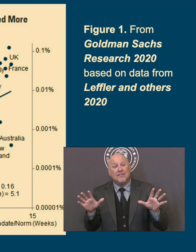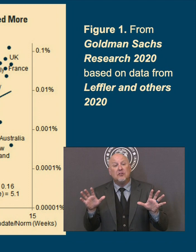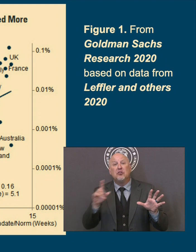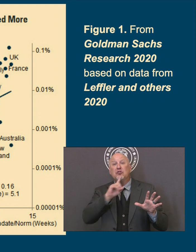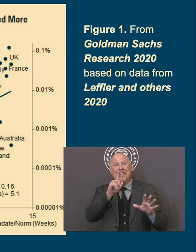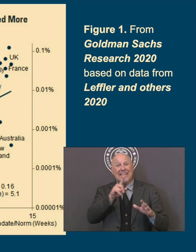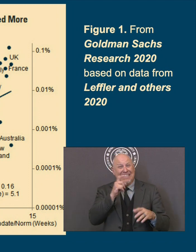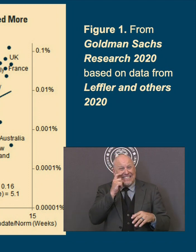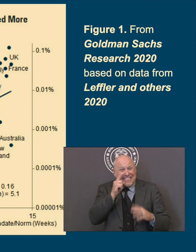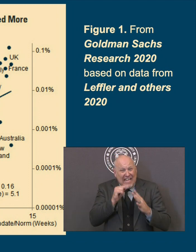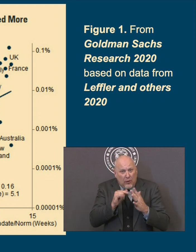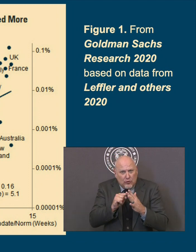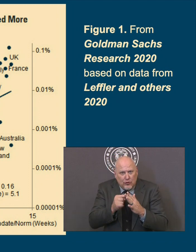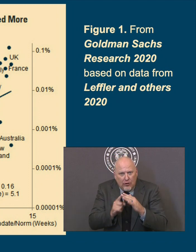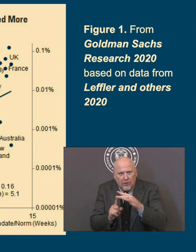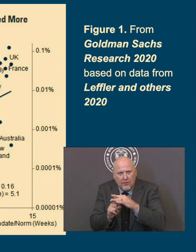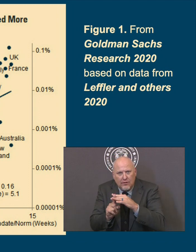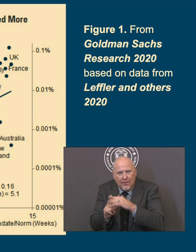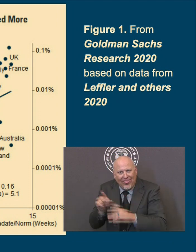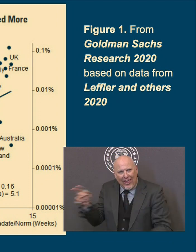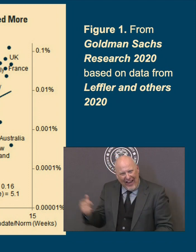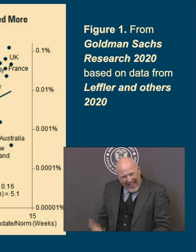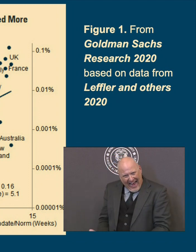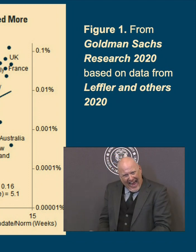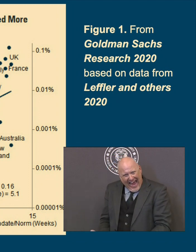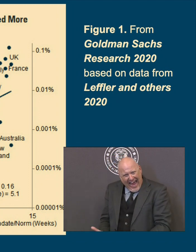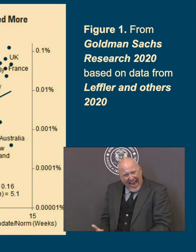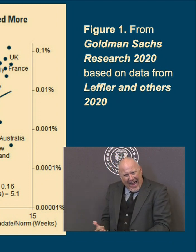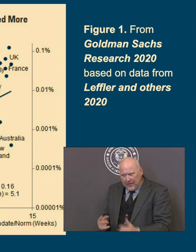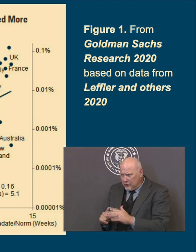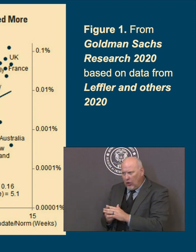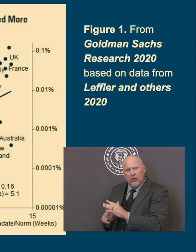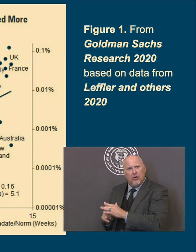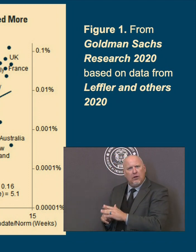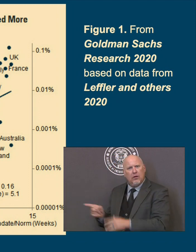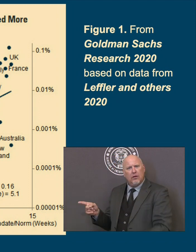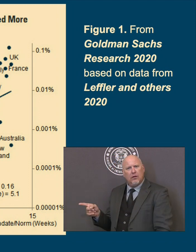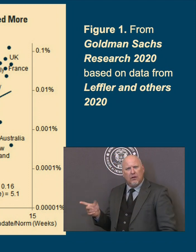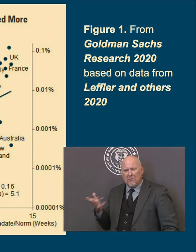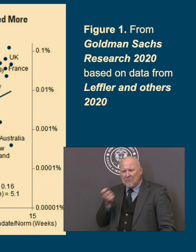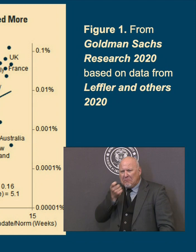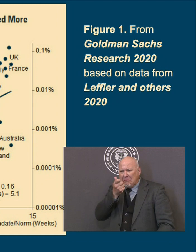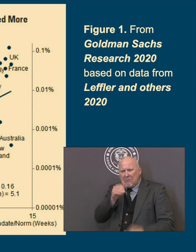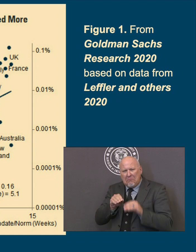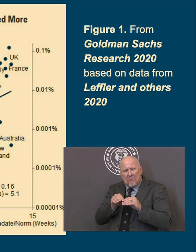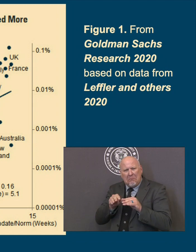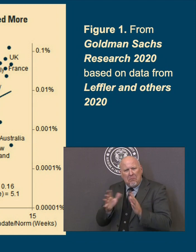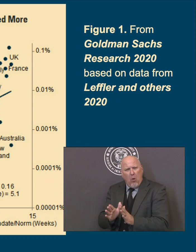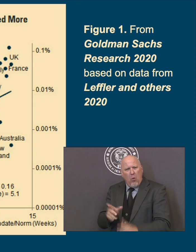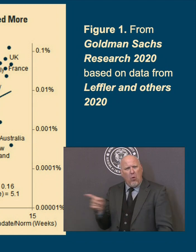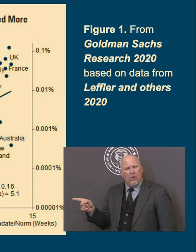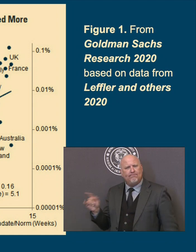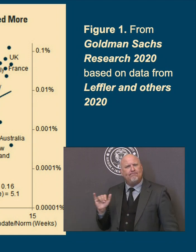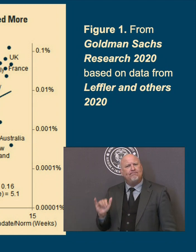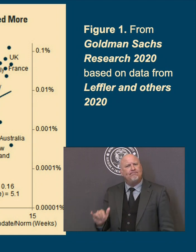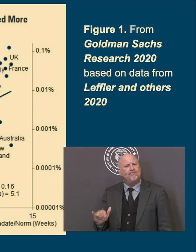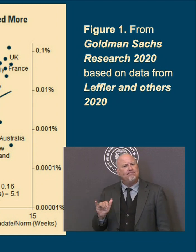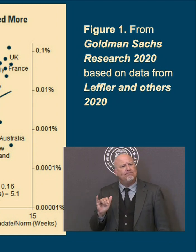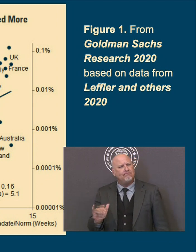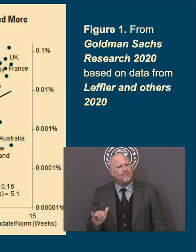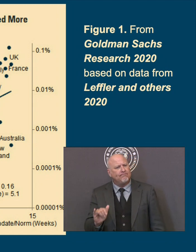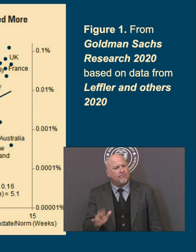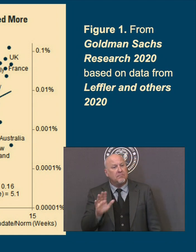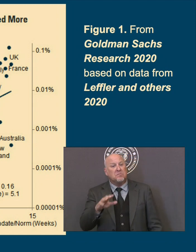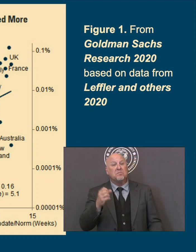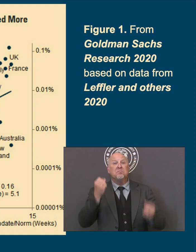it. Now, the mechanism behind that is not yet known. It's possible that the amount of viral load that you get initially, if you